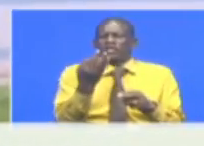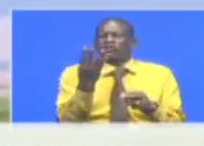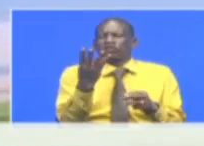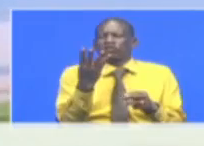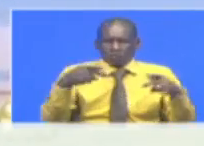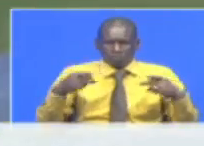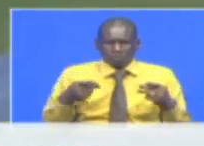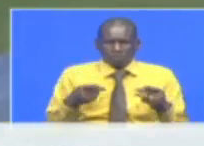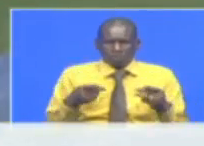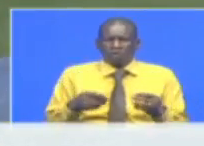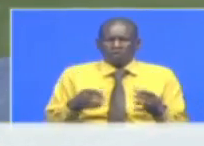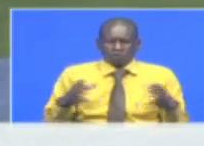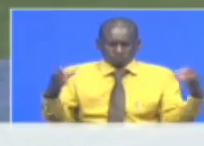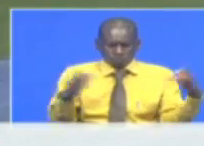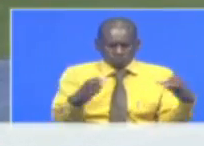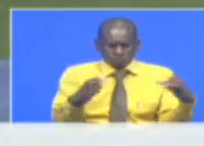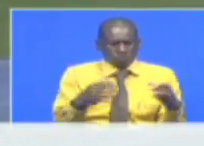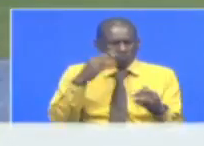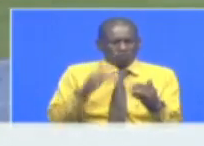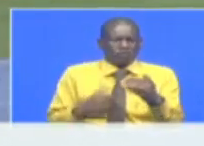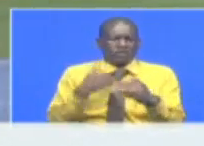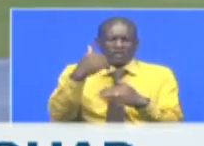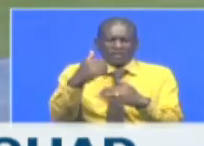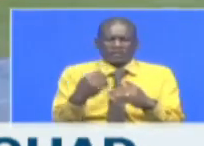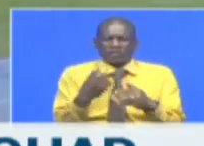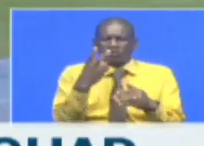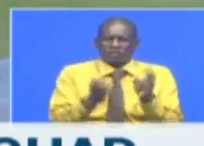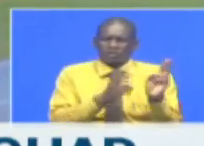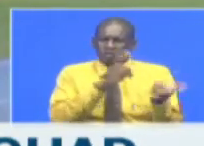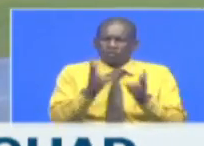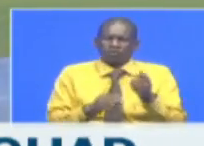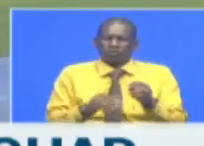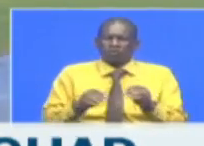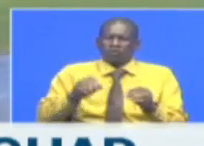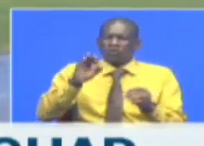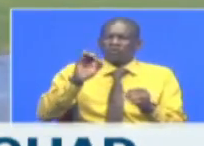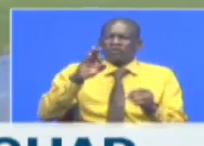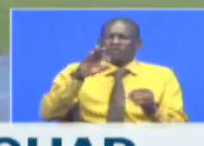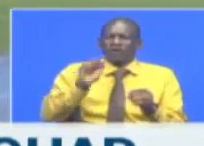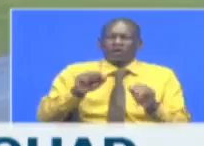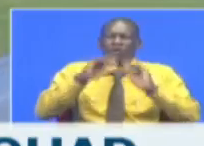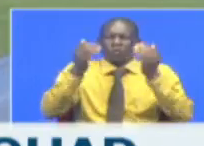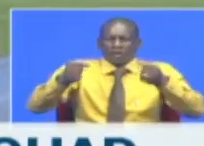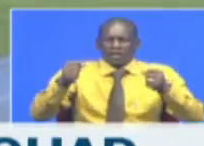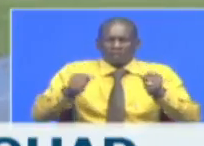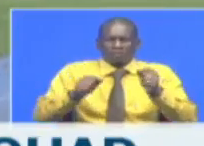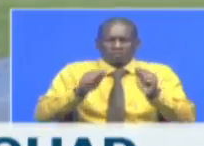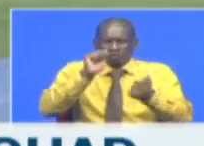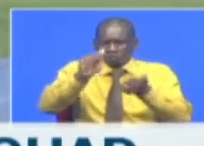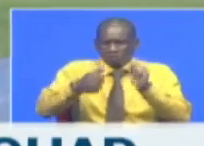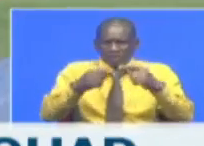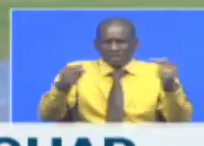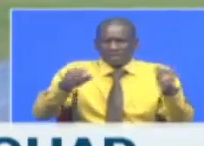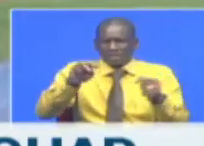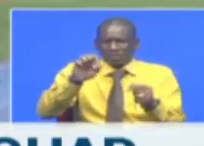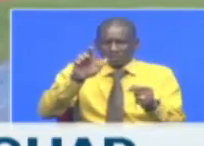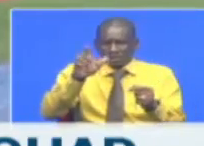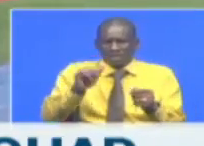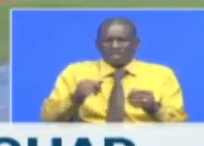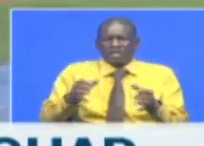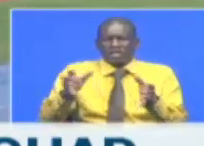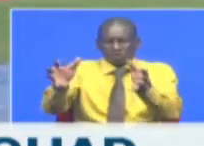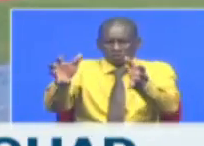provisional squad for the upcoming 2022 FIFA World Cup qualifiers against Mali. In the goalkeeping department is Farouk Shikalo